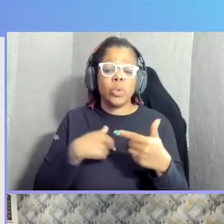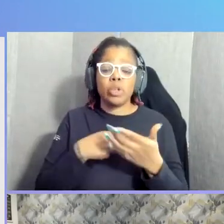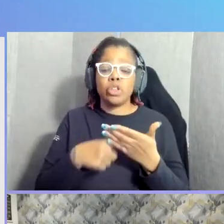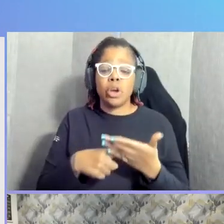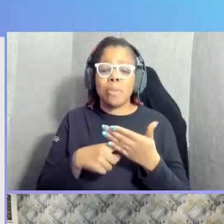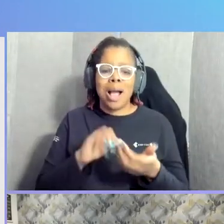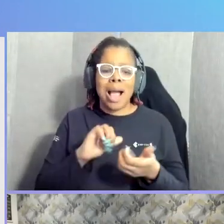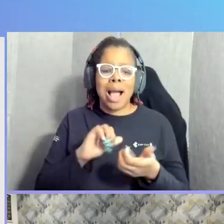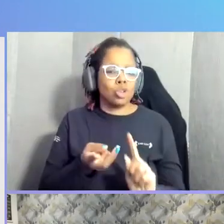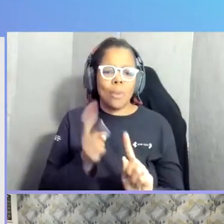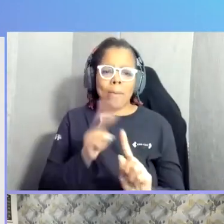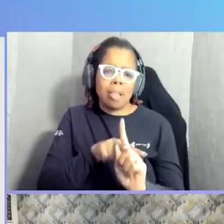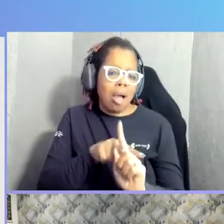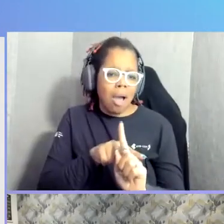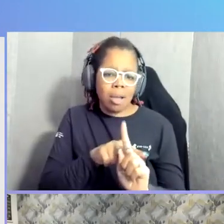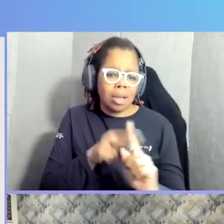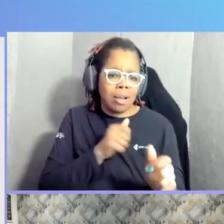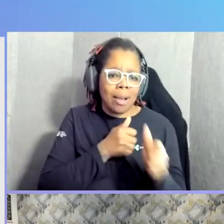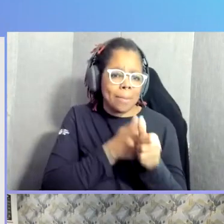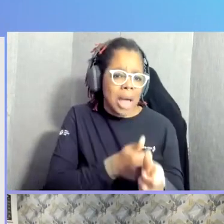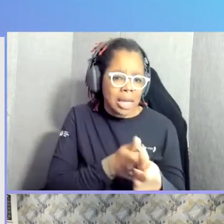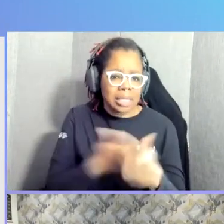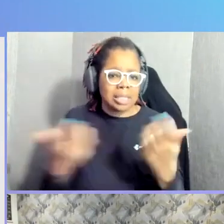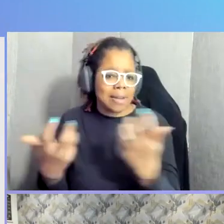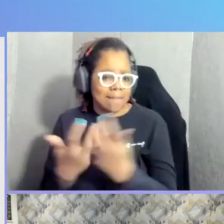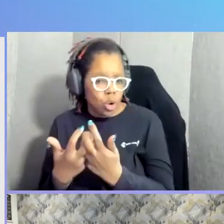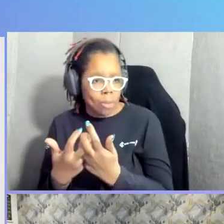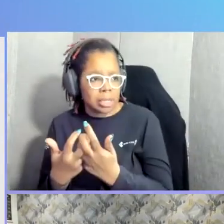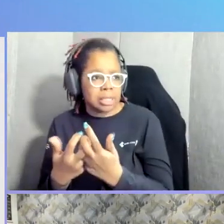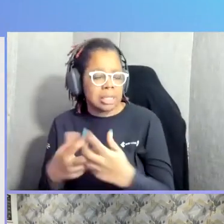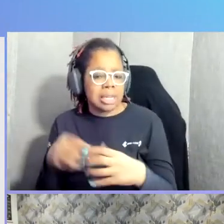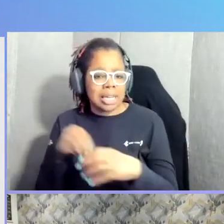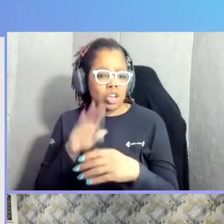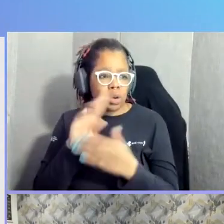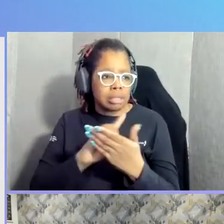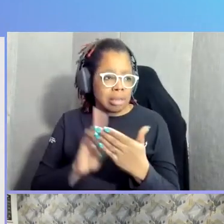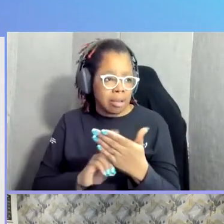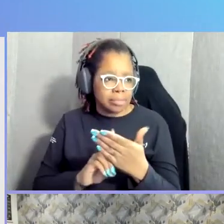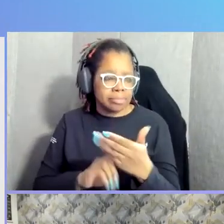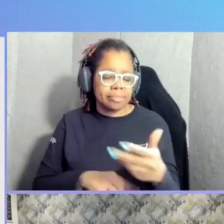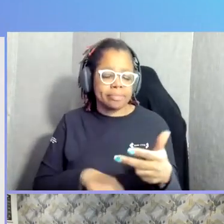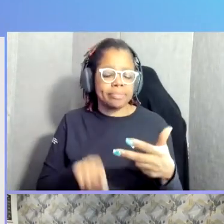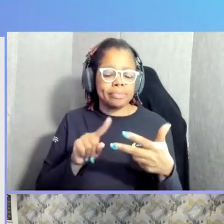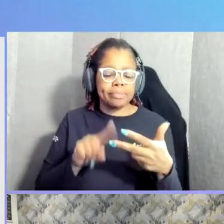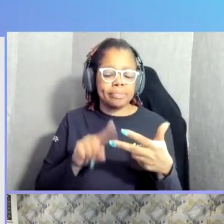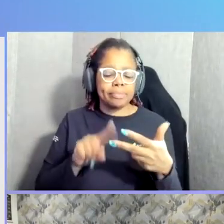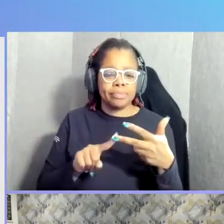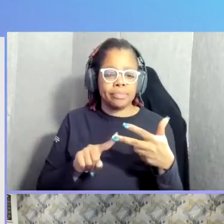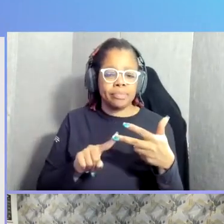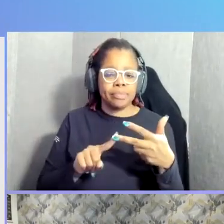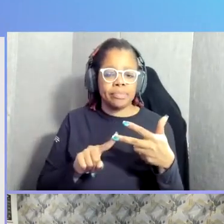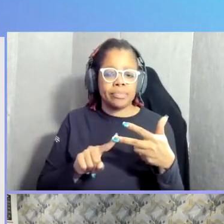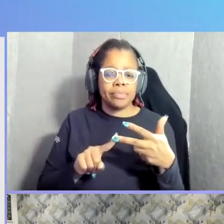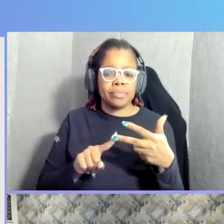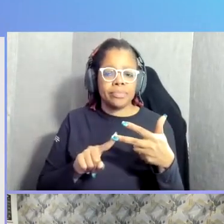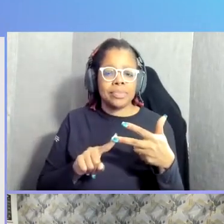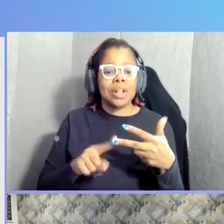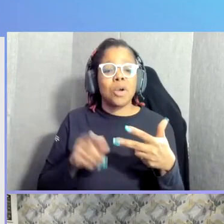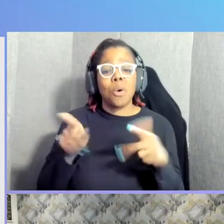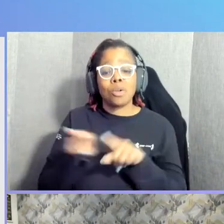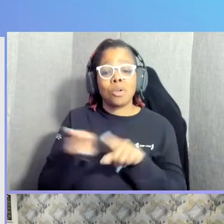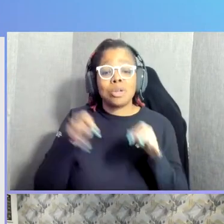about how to apply compliance and conformance into your design. And I'm going to give you